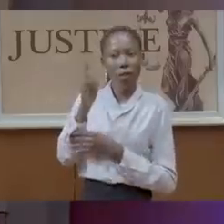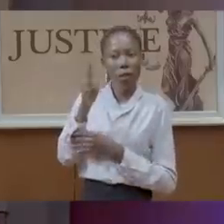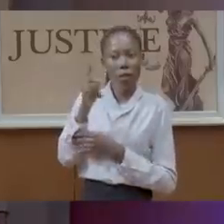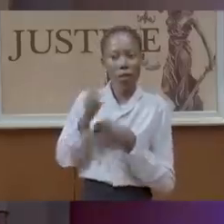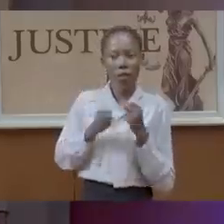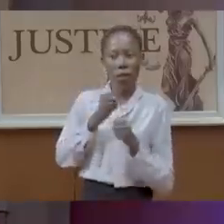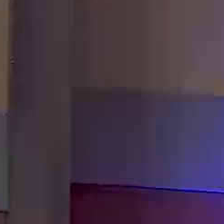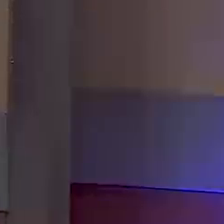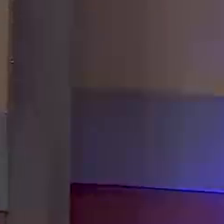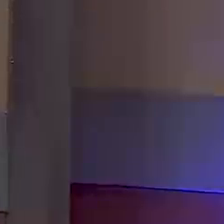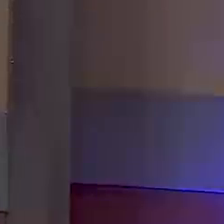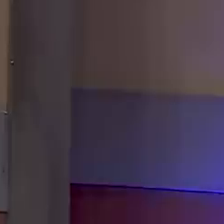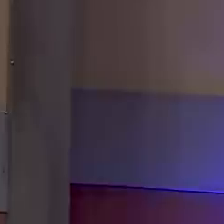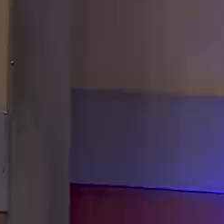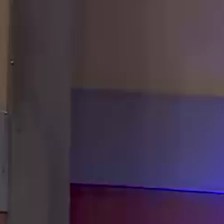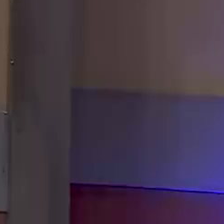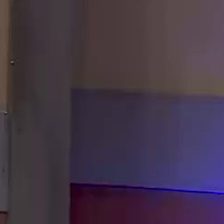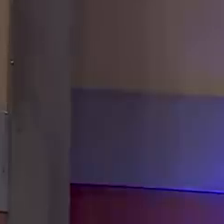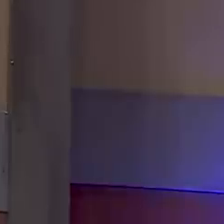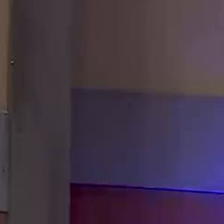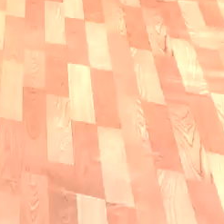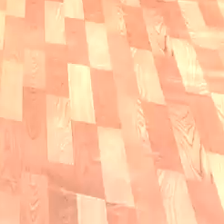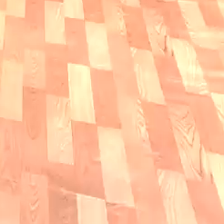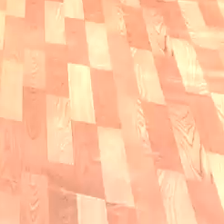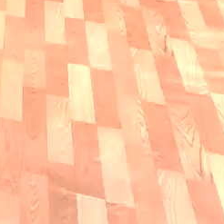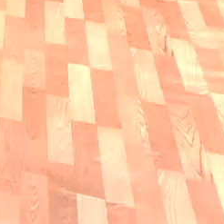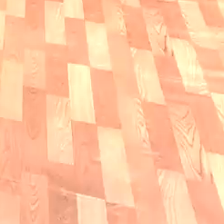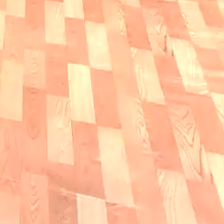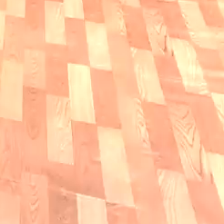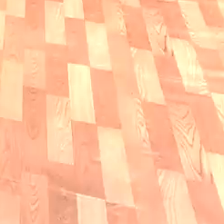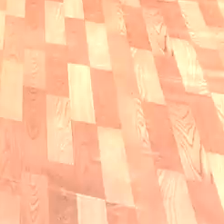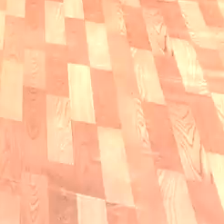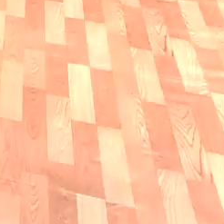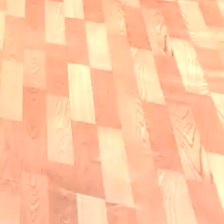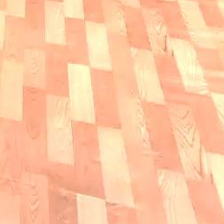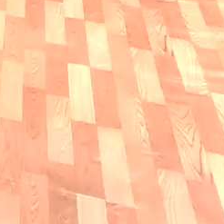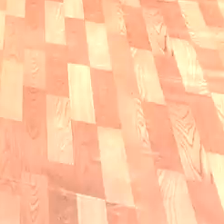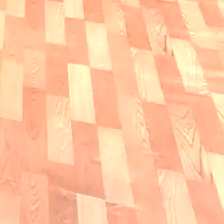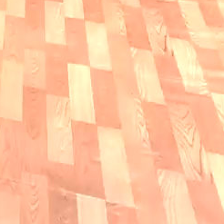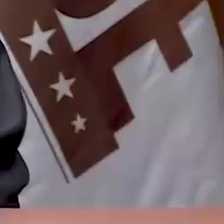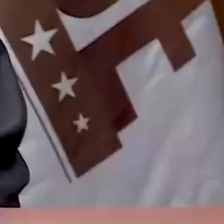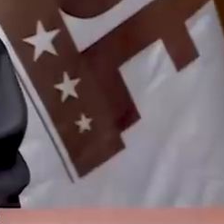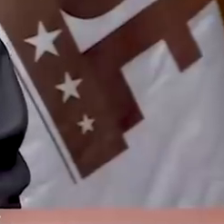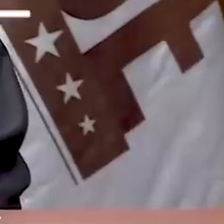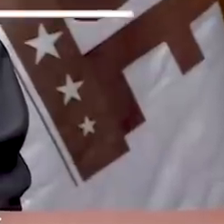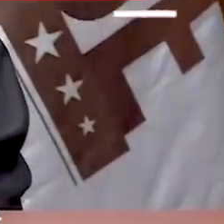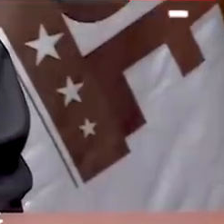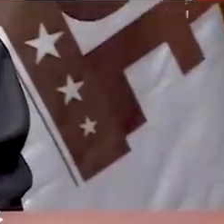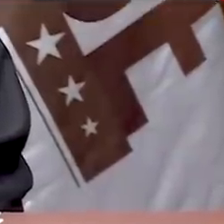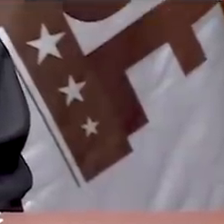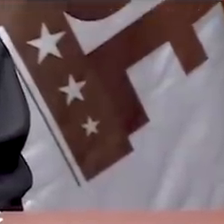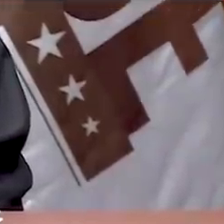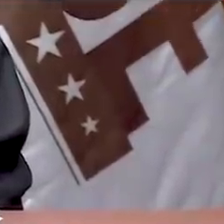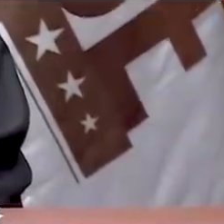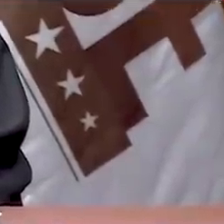in 13 houses. This matter is unfolding as the court proceeding continues in the next episode. Have you been cheated or